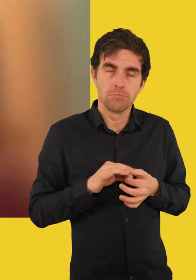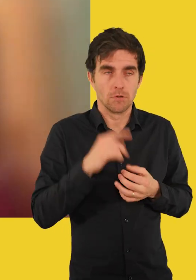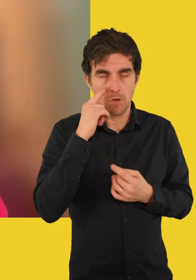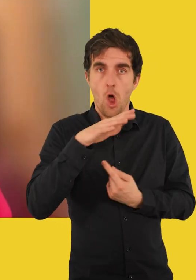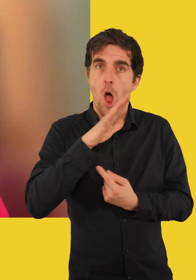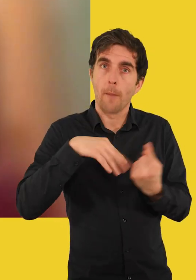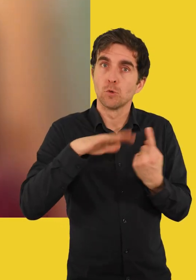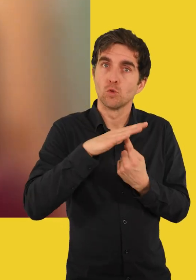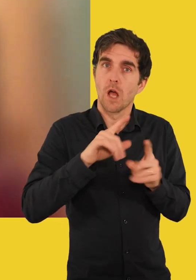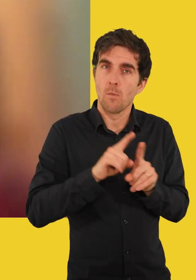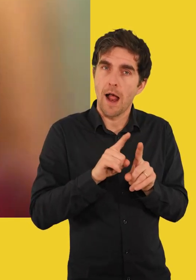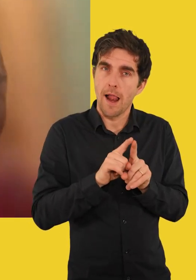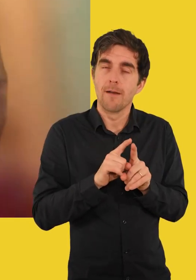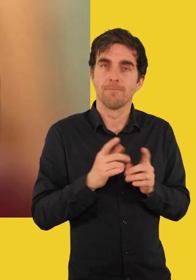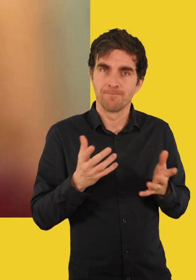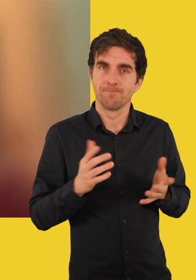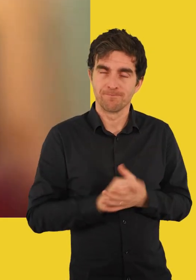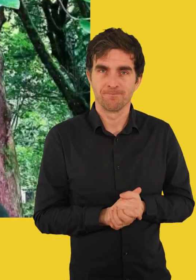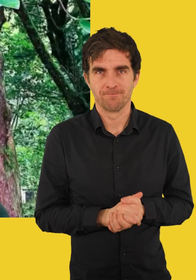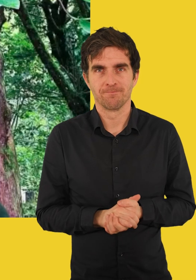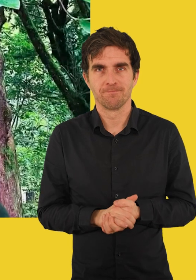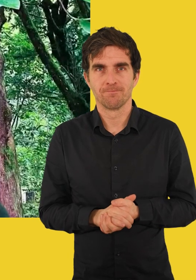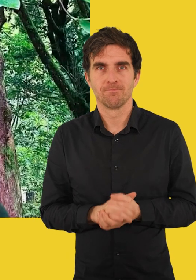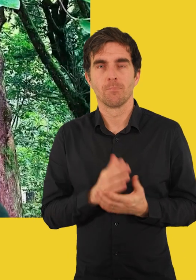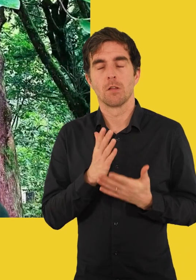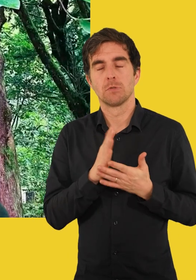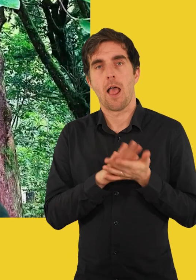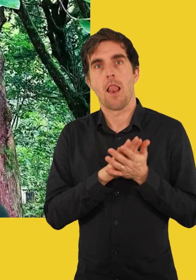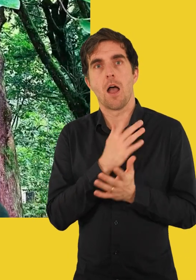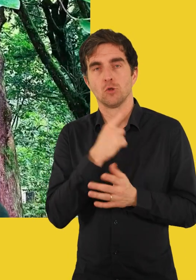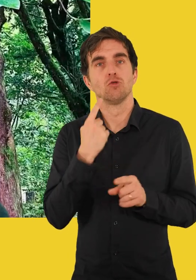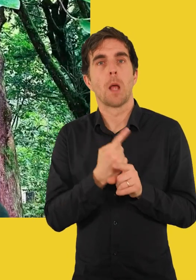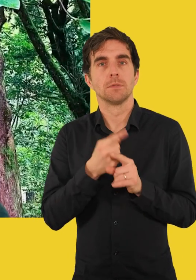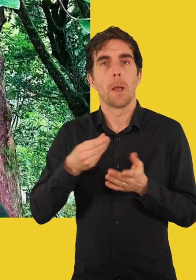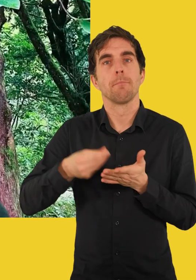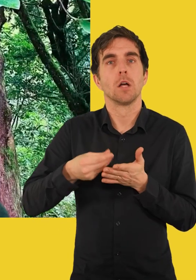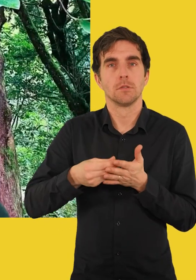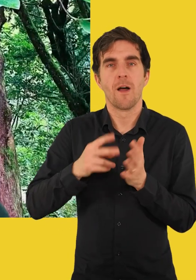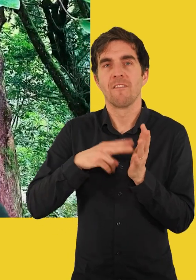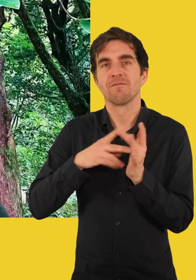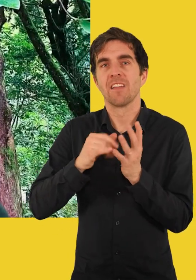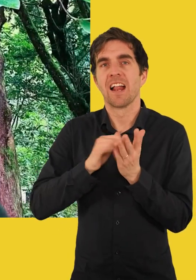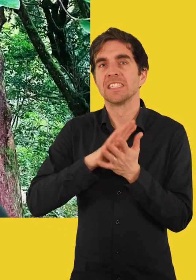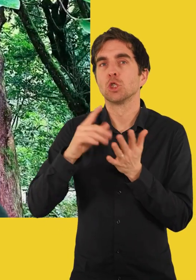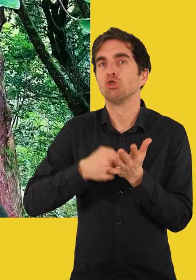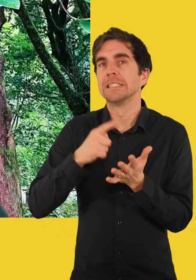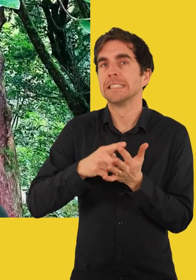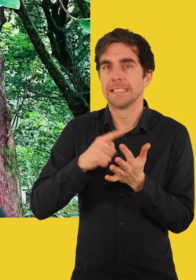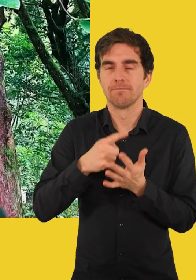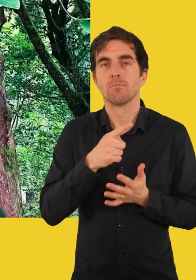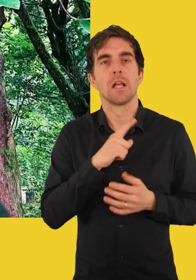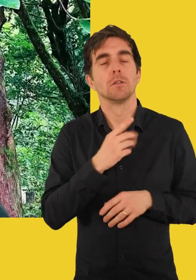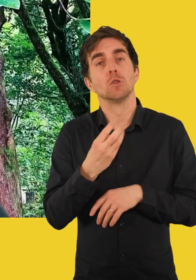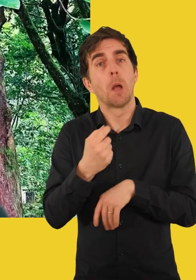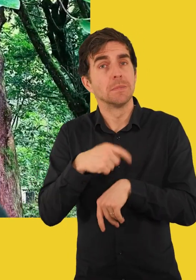and also for our community. I'm really glad you mentioned budgets, Vinishri, because